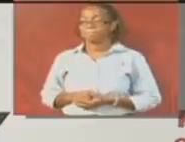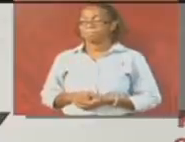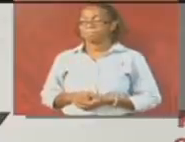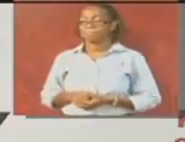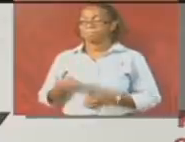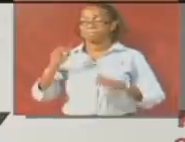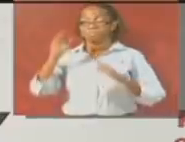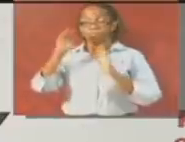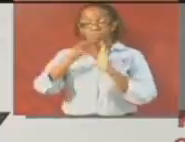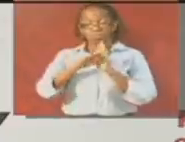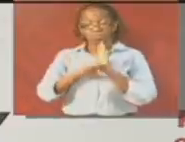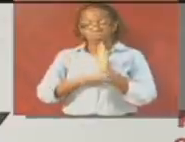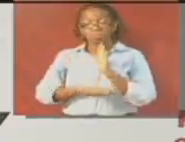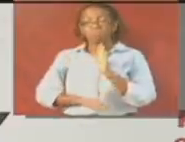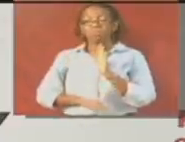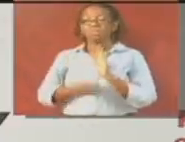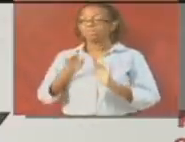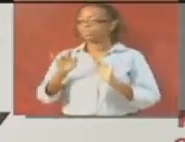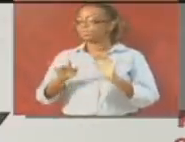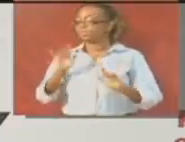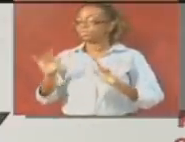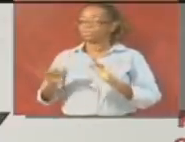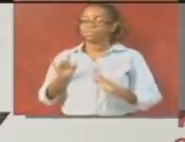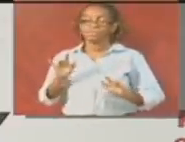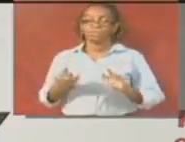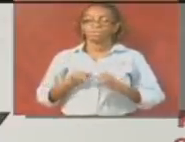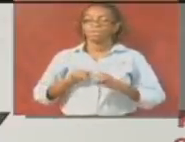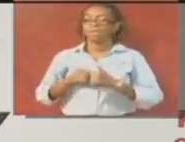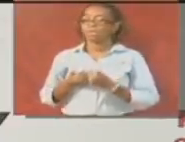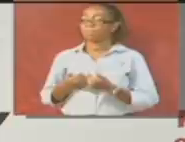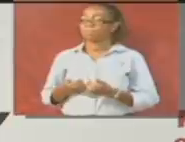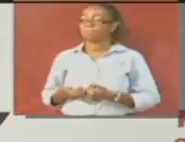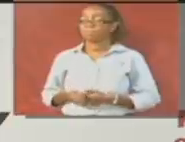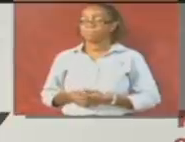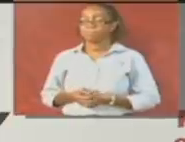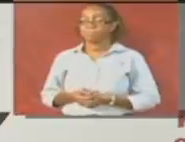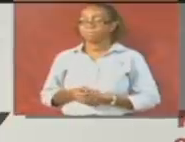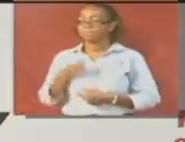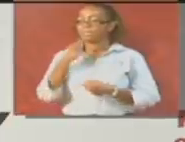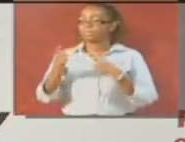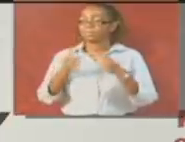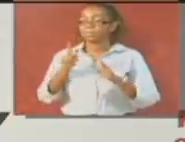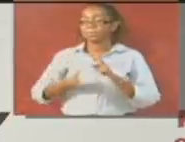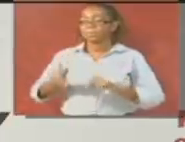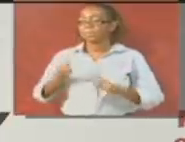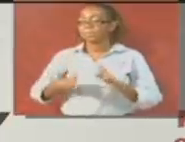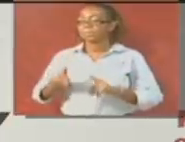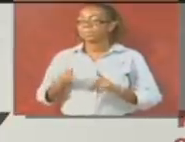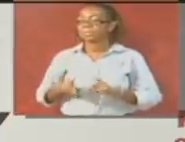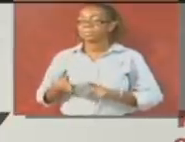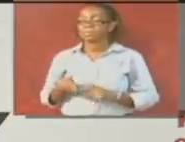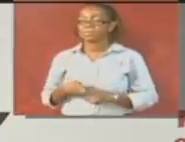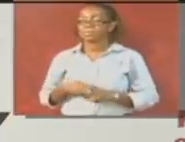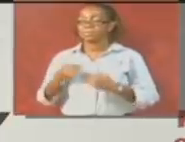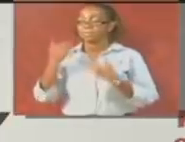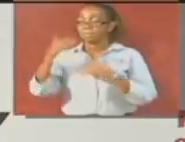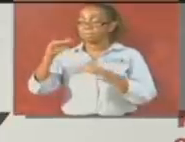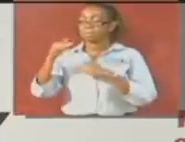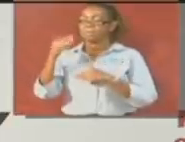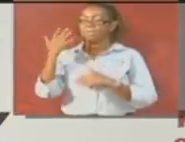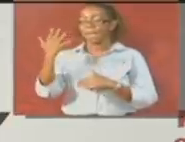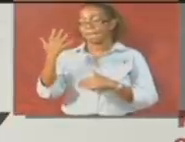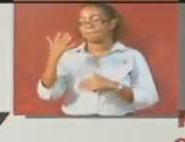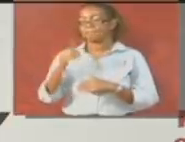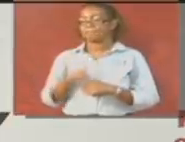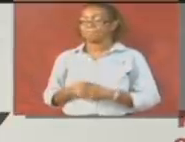by implementing the reductions in gatherings, etc., that you would have seen. So the short answer is yes,